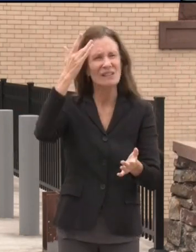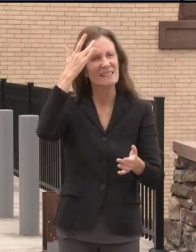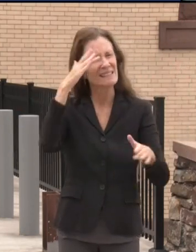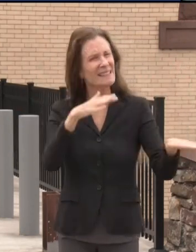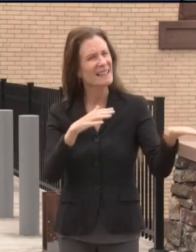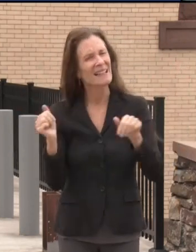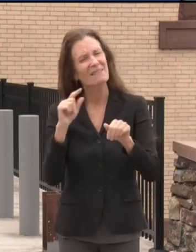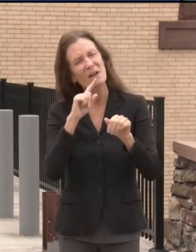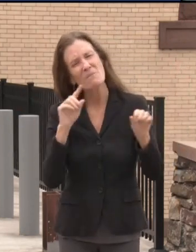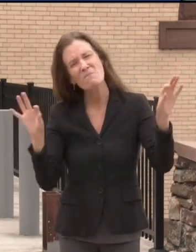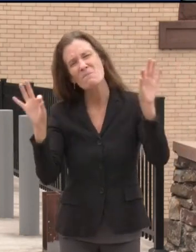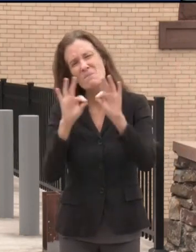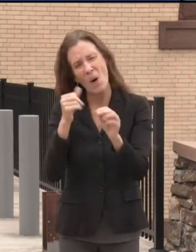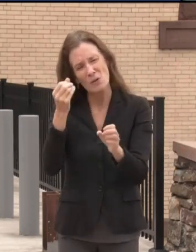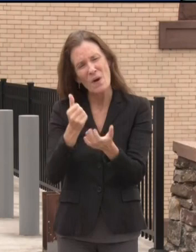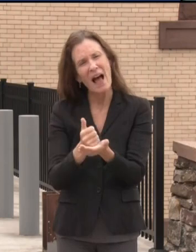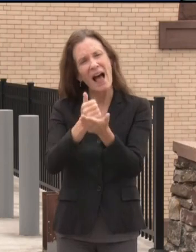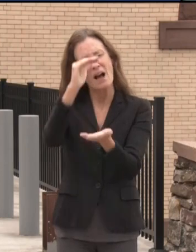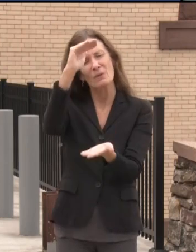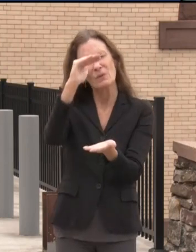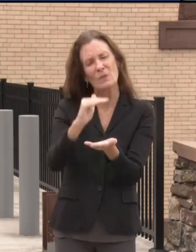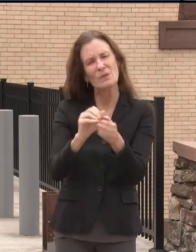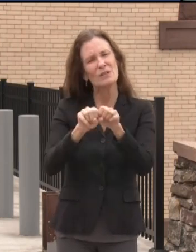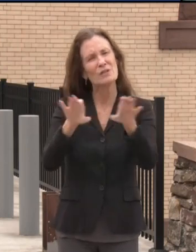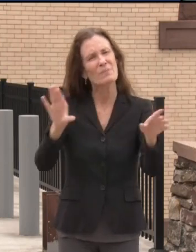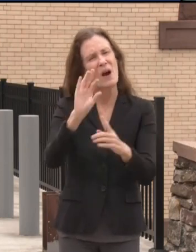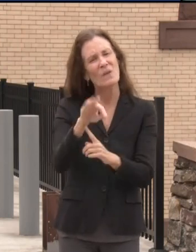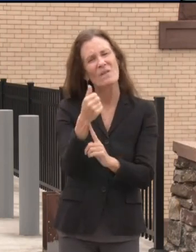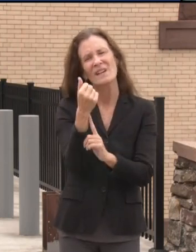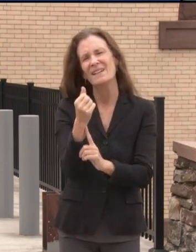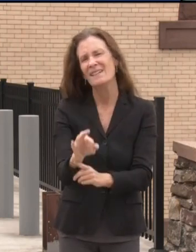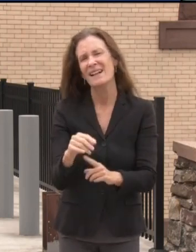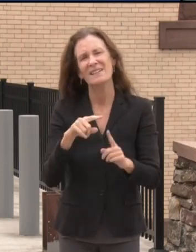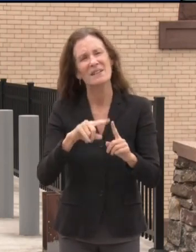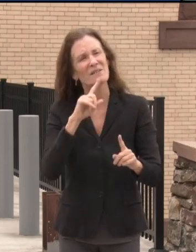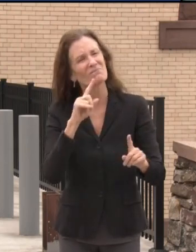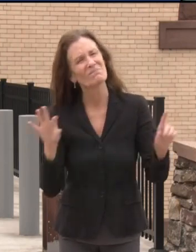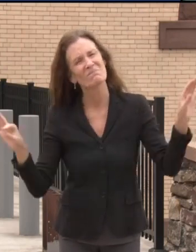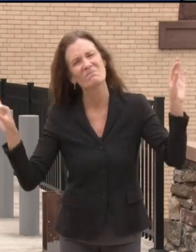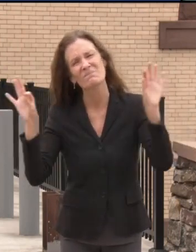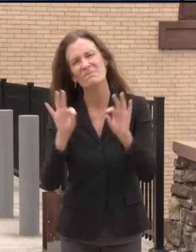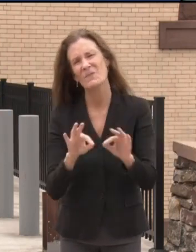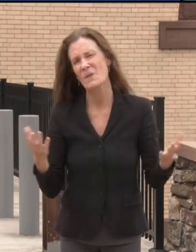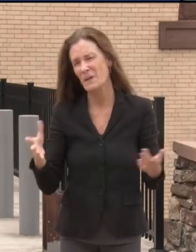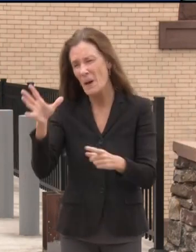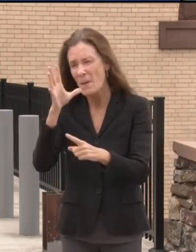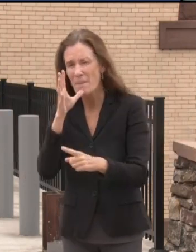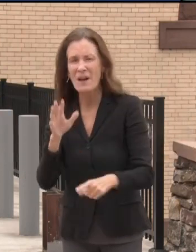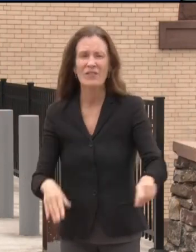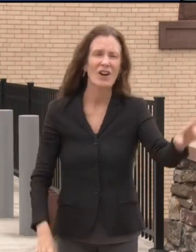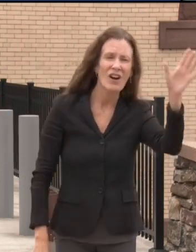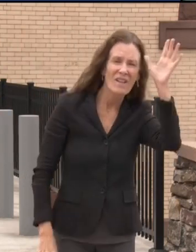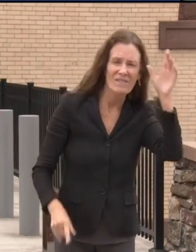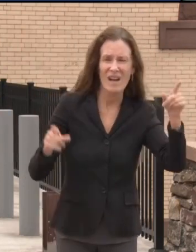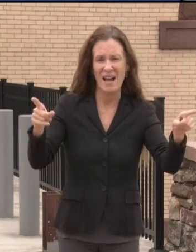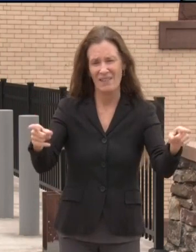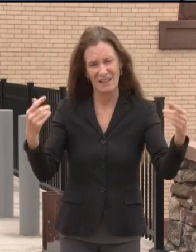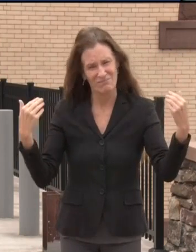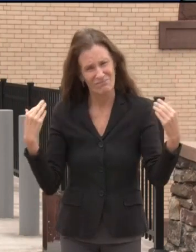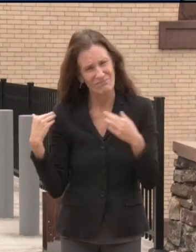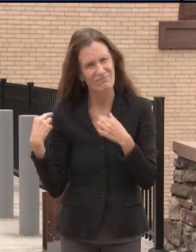illness. We need to make sure that we recognize the joint responsibility of mothers and fathers with parental